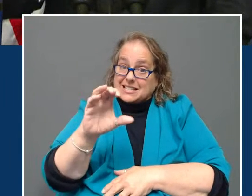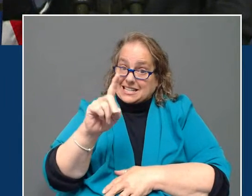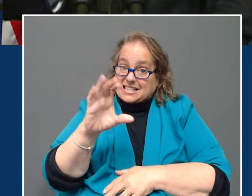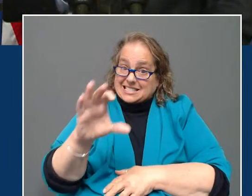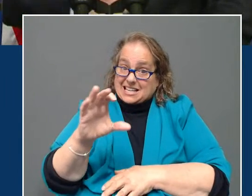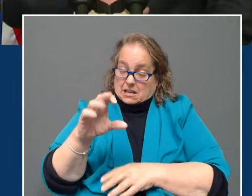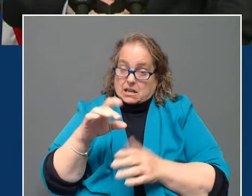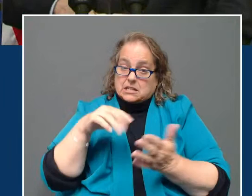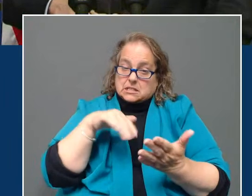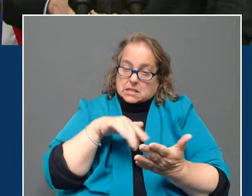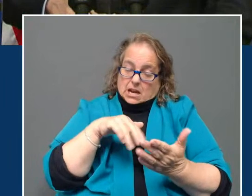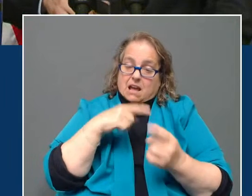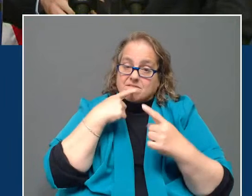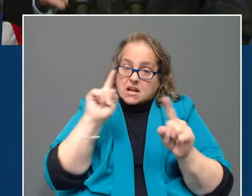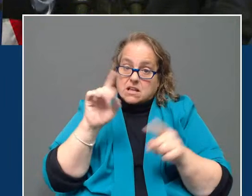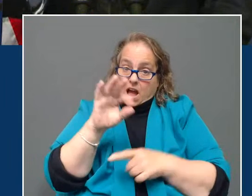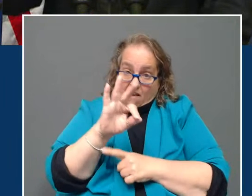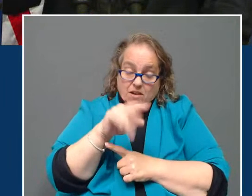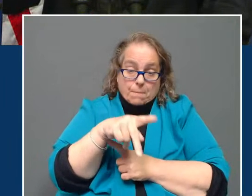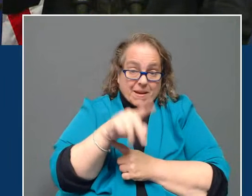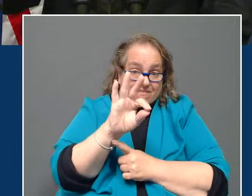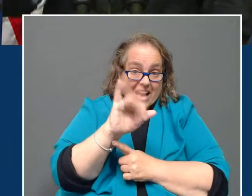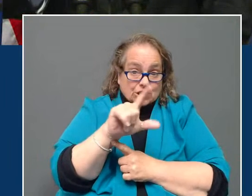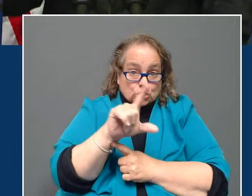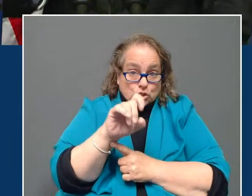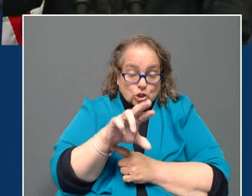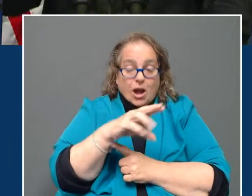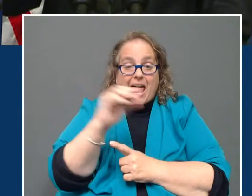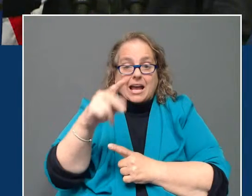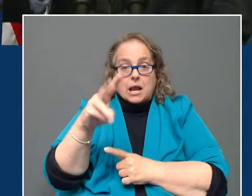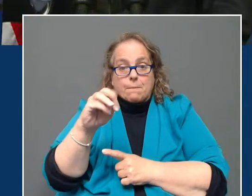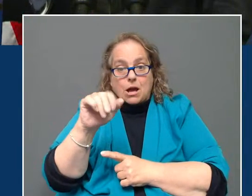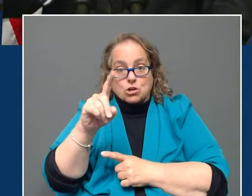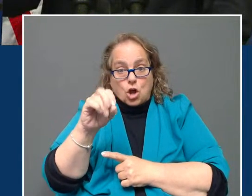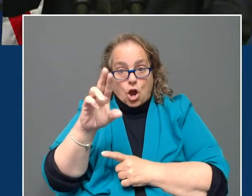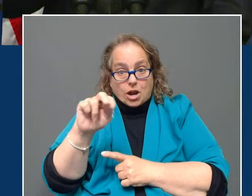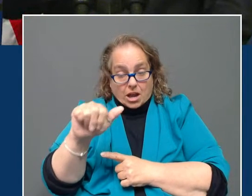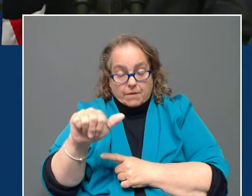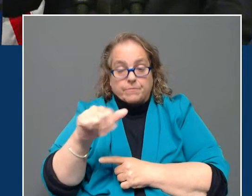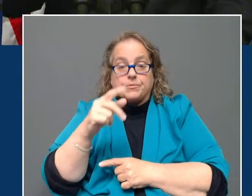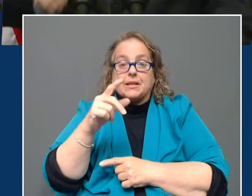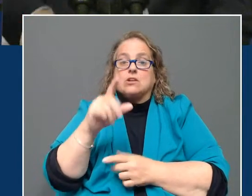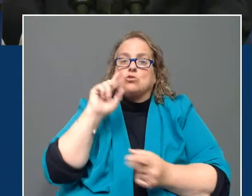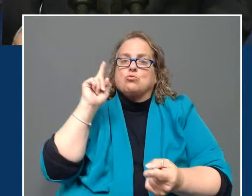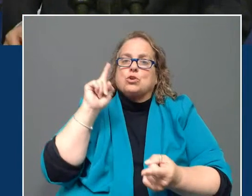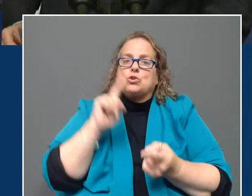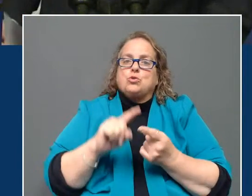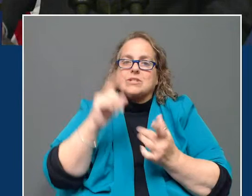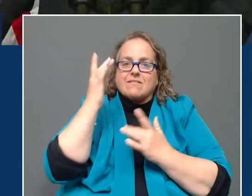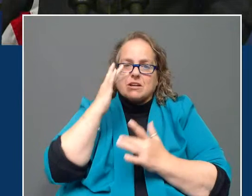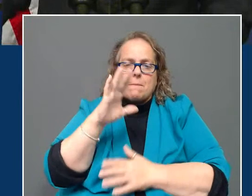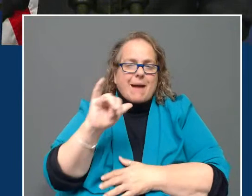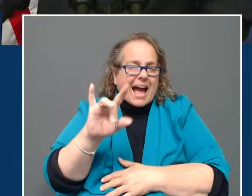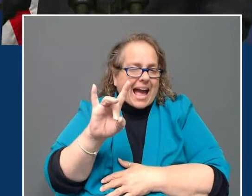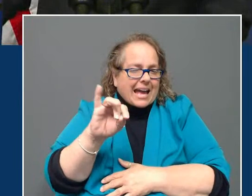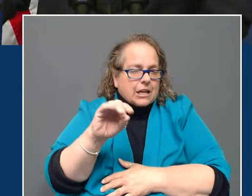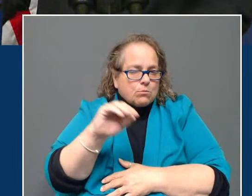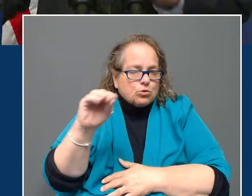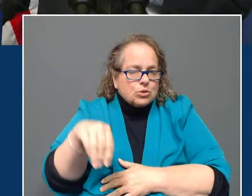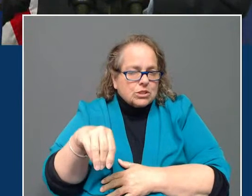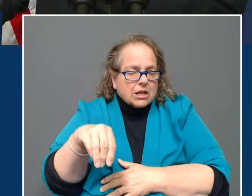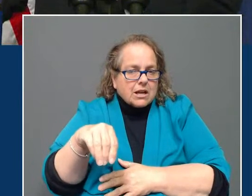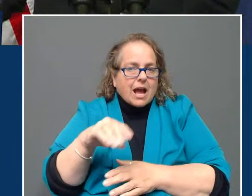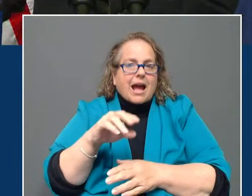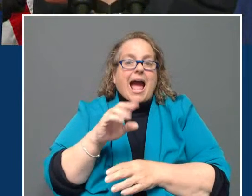Pfizer and Moderna vaccines. The CDC found reduced risks of infection by 80% just after the first